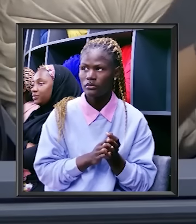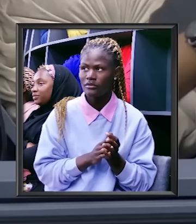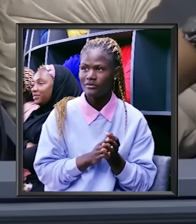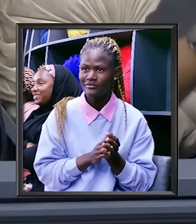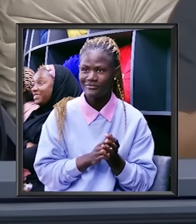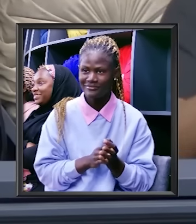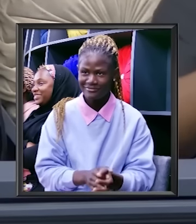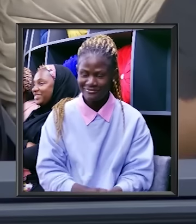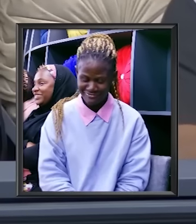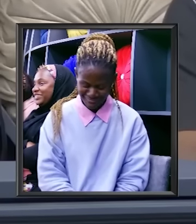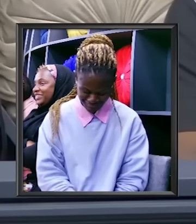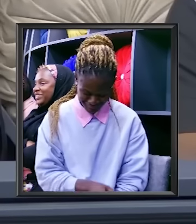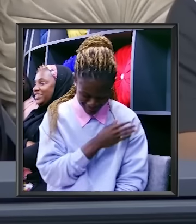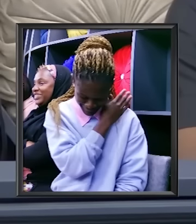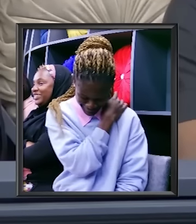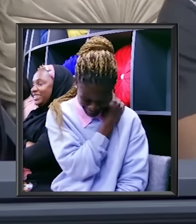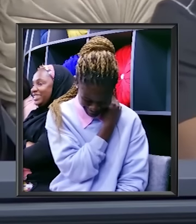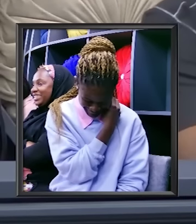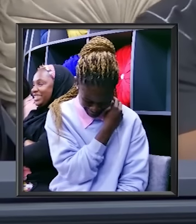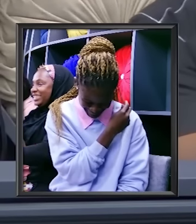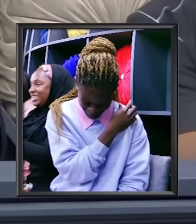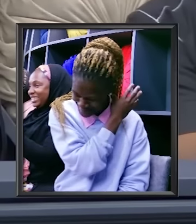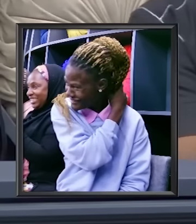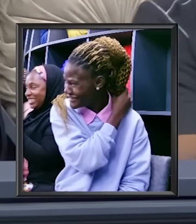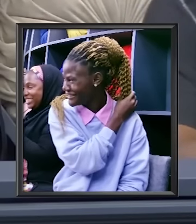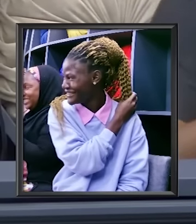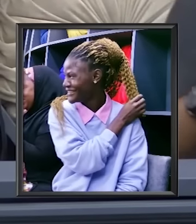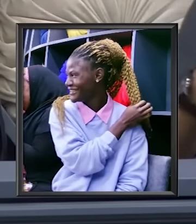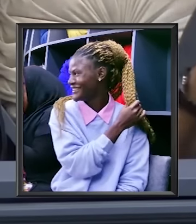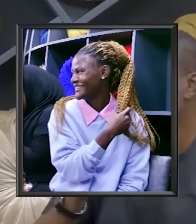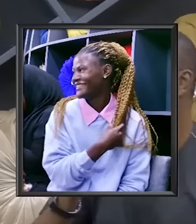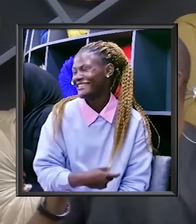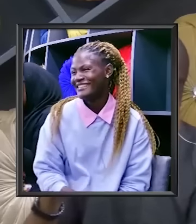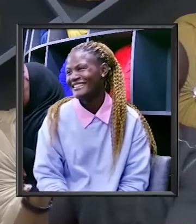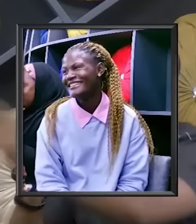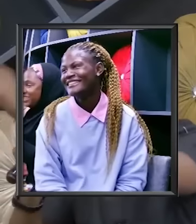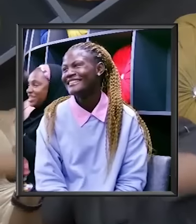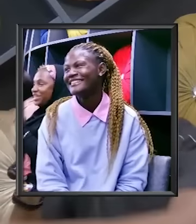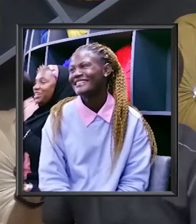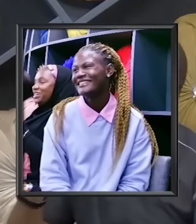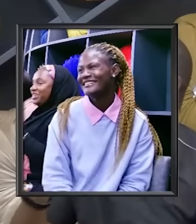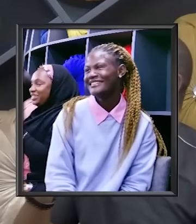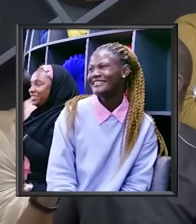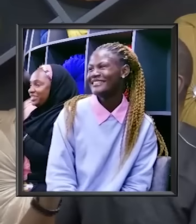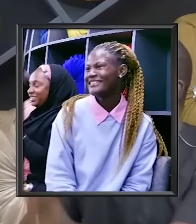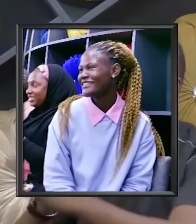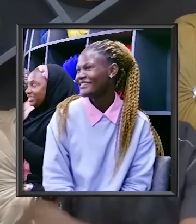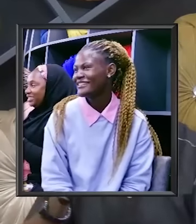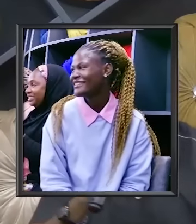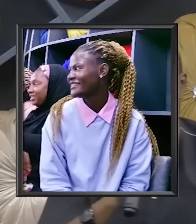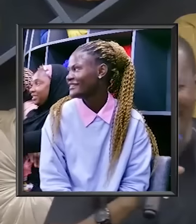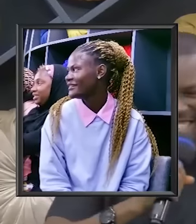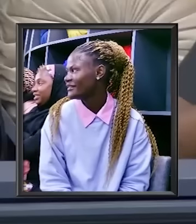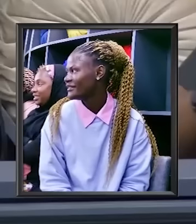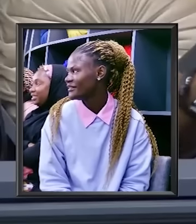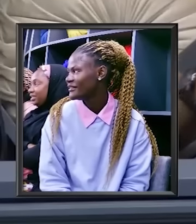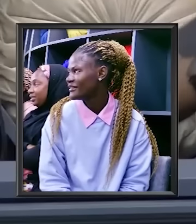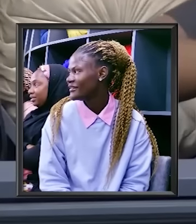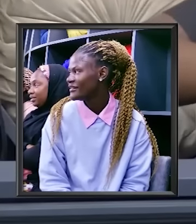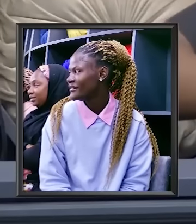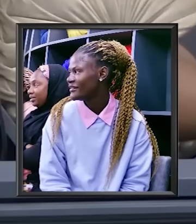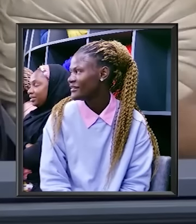Hey, hey, hey, hey, hey, hey, hey, hey, hey, I think she's already present here from here in day.